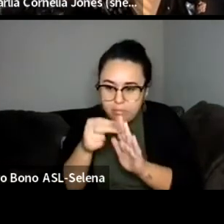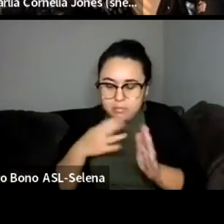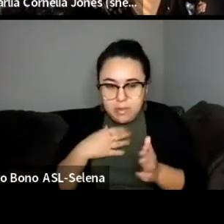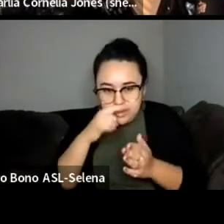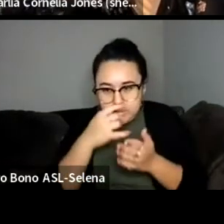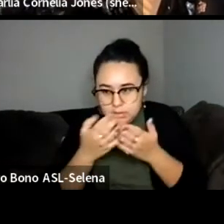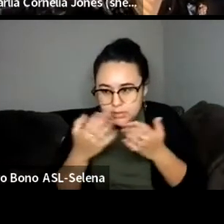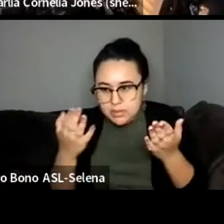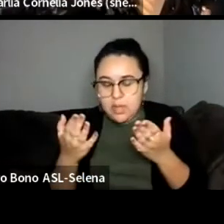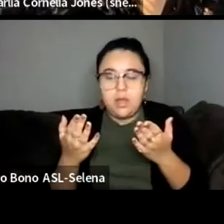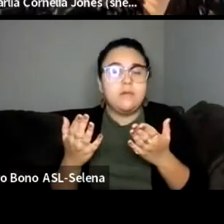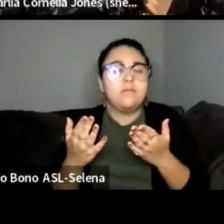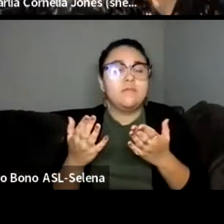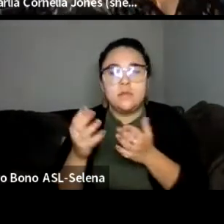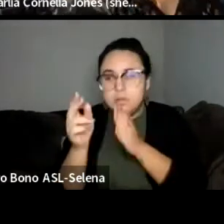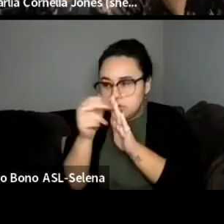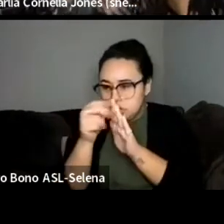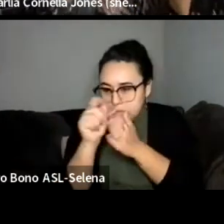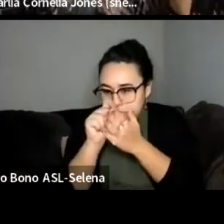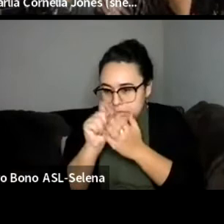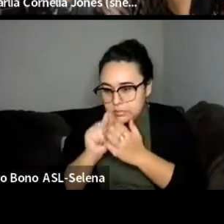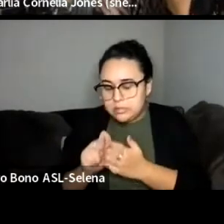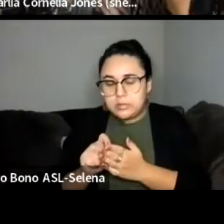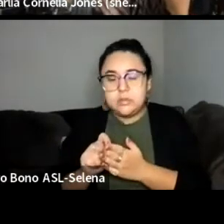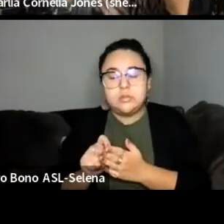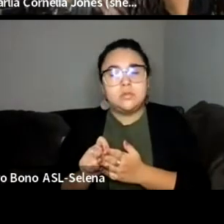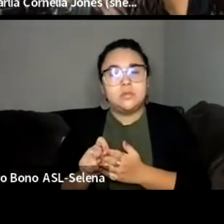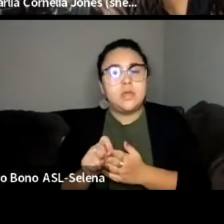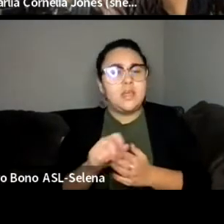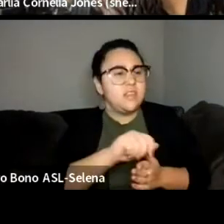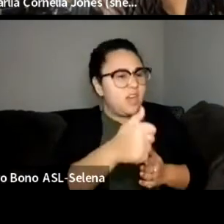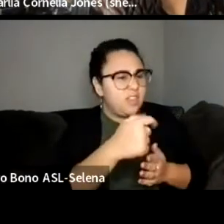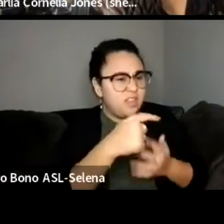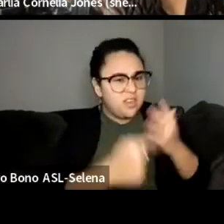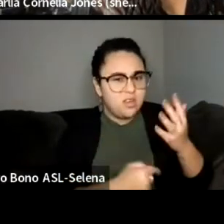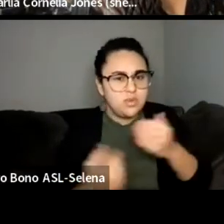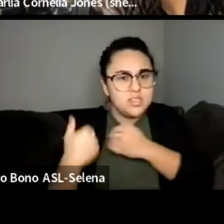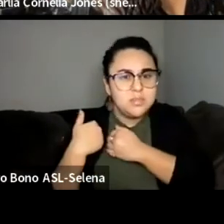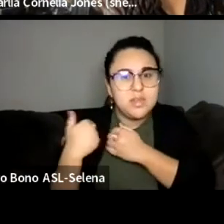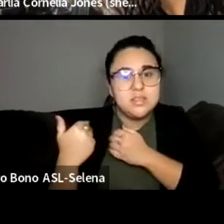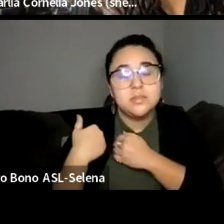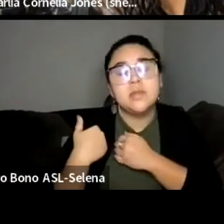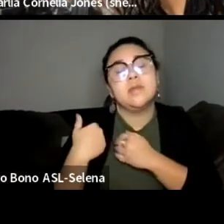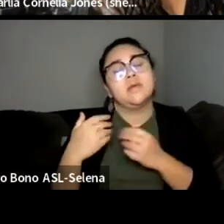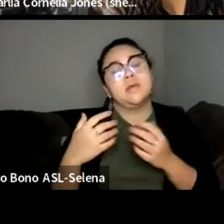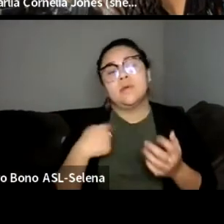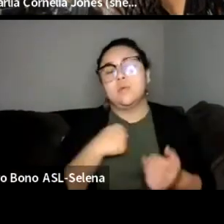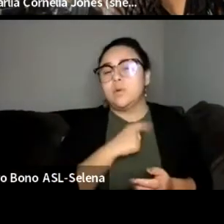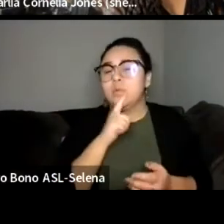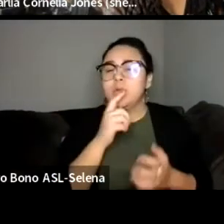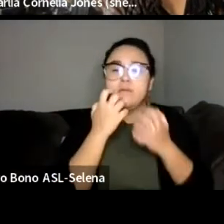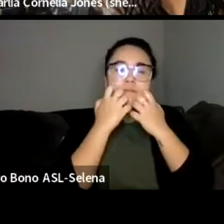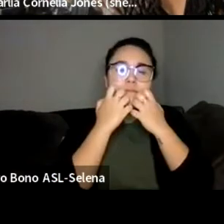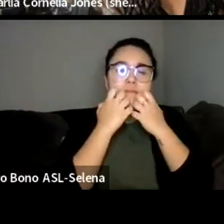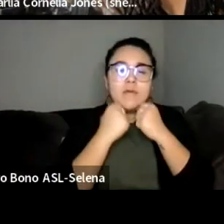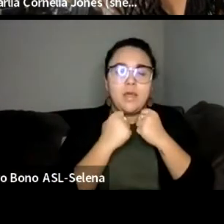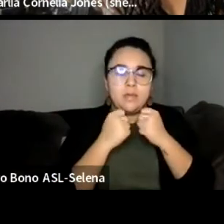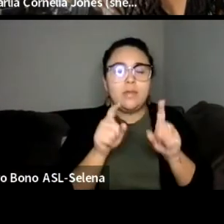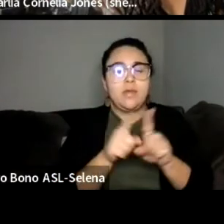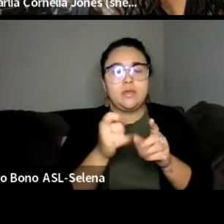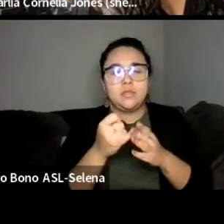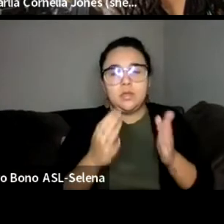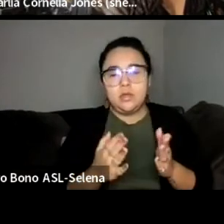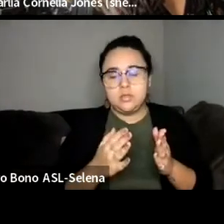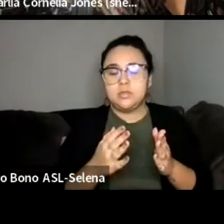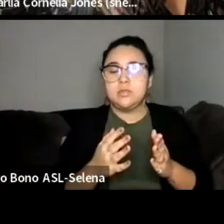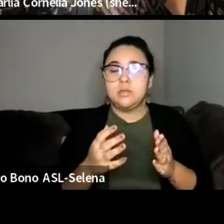way makes us less valuable as artists. If anything, it makes us more valuable. Like the multitasking that has gone into each of these people's work